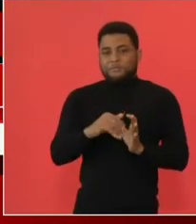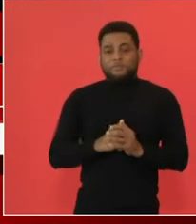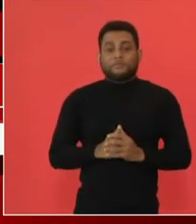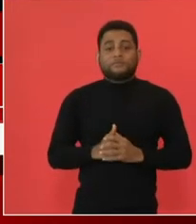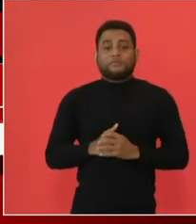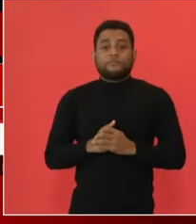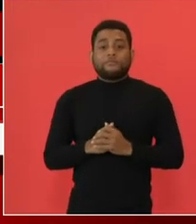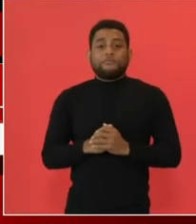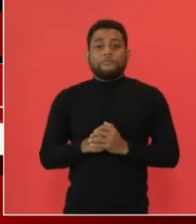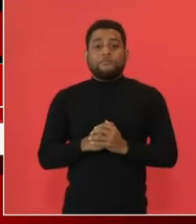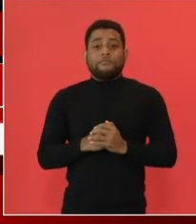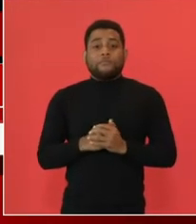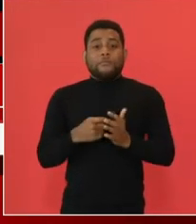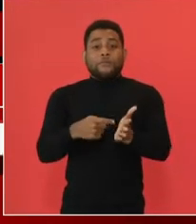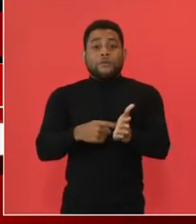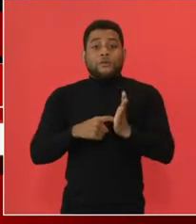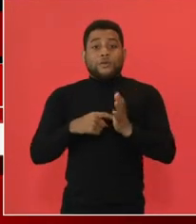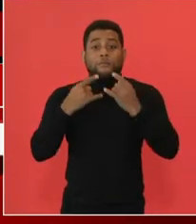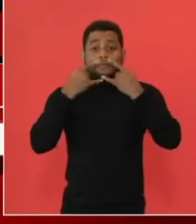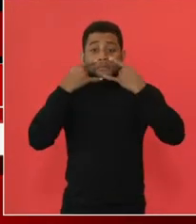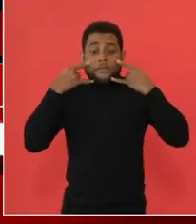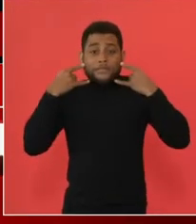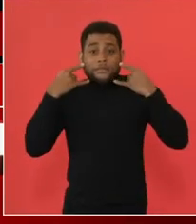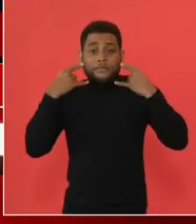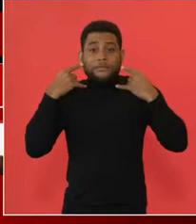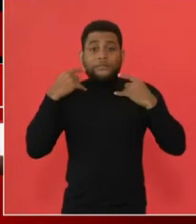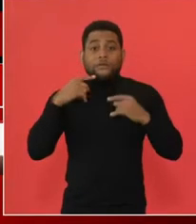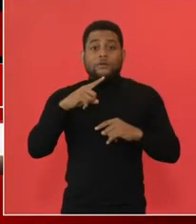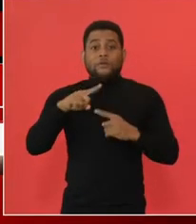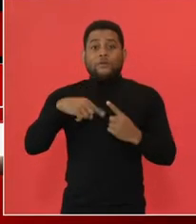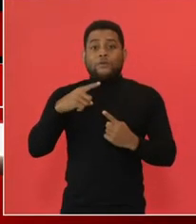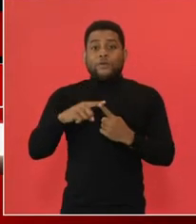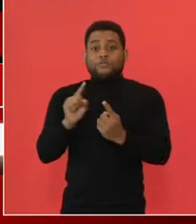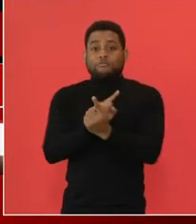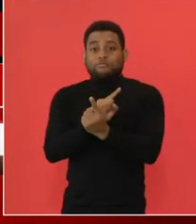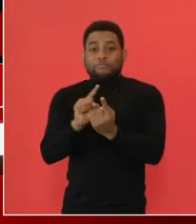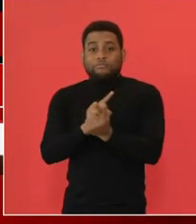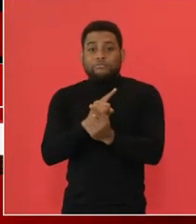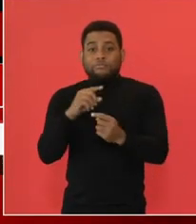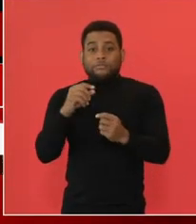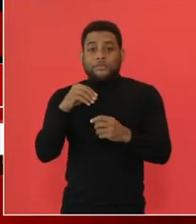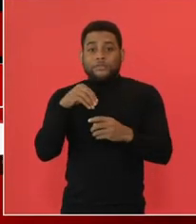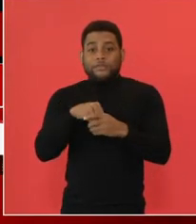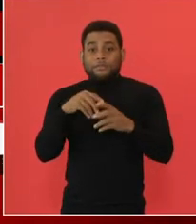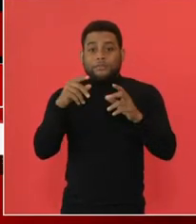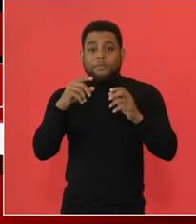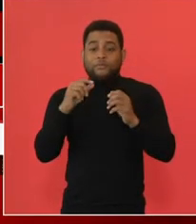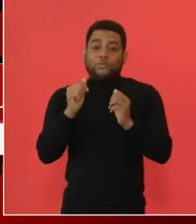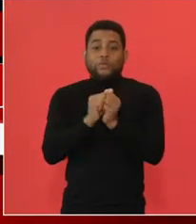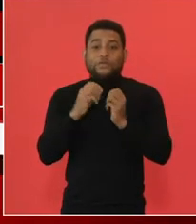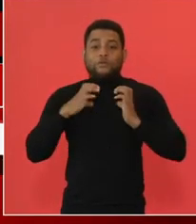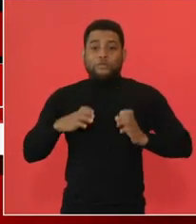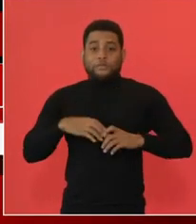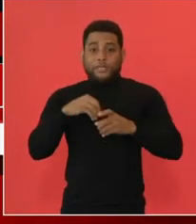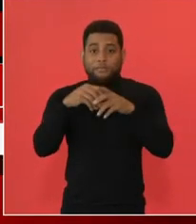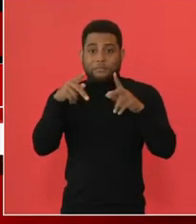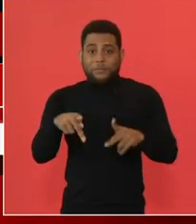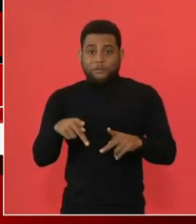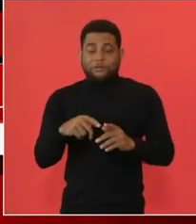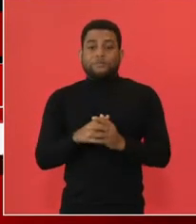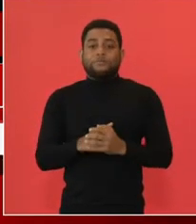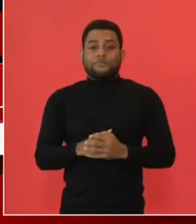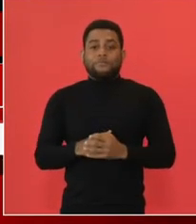wear a mask when interacting with with customers and members of the public, in customer